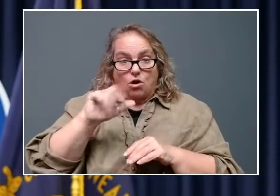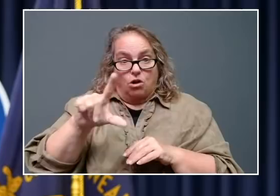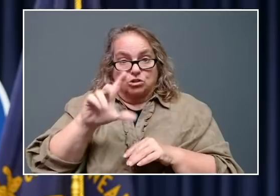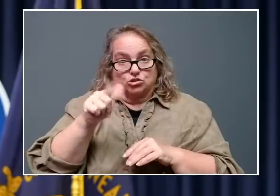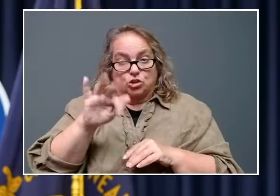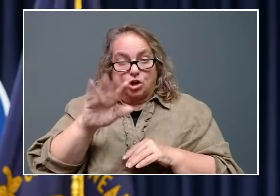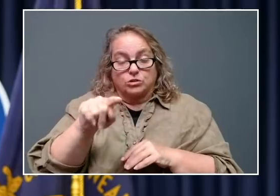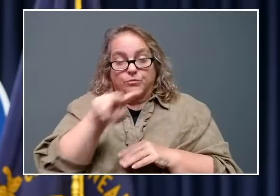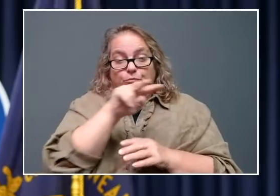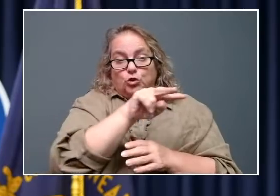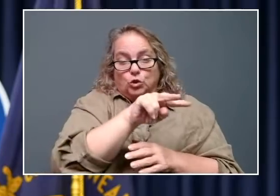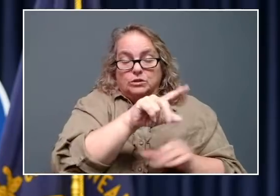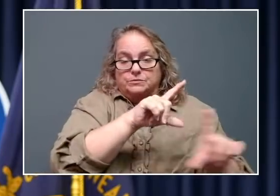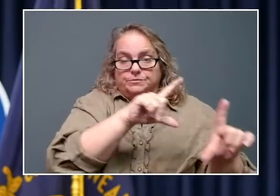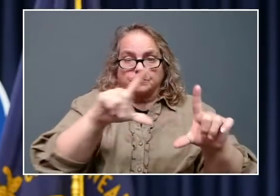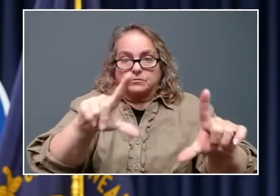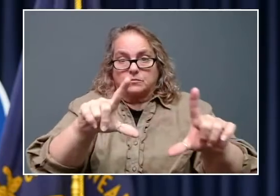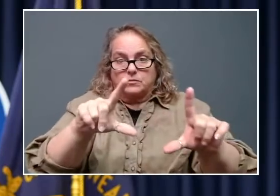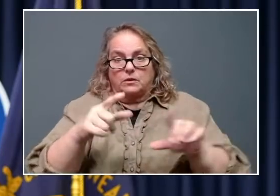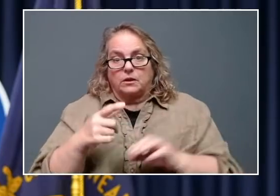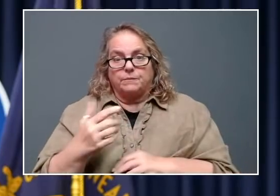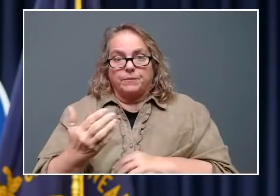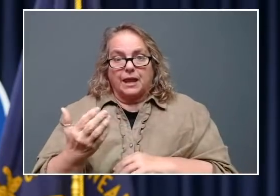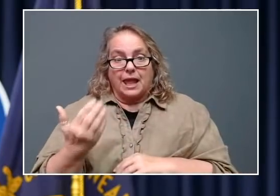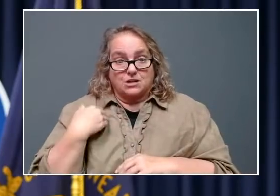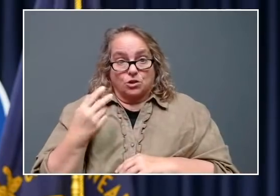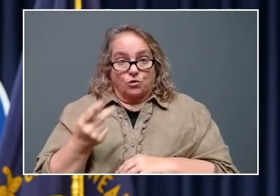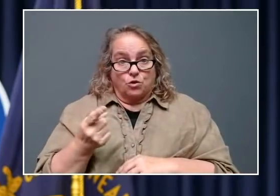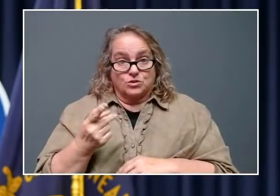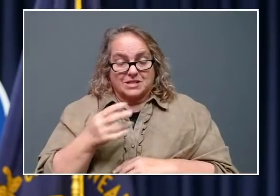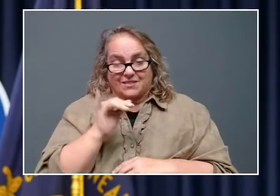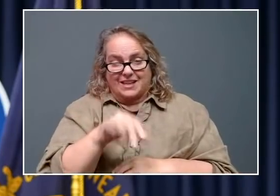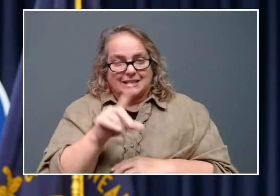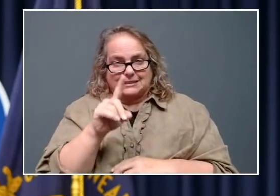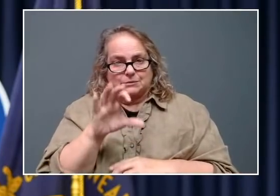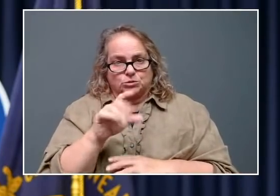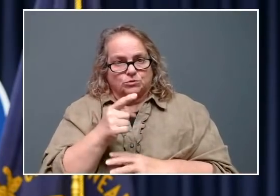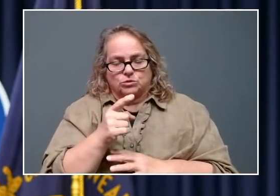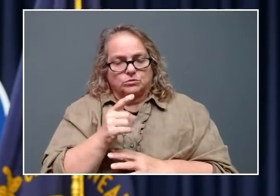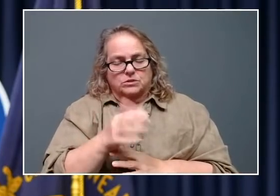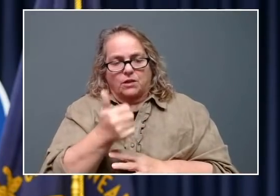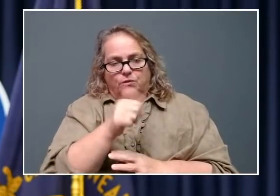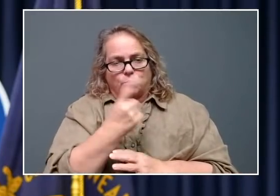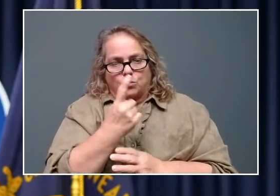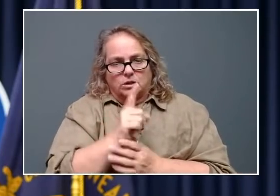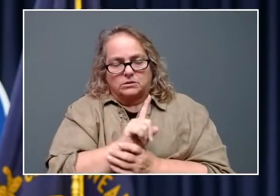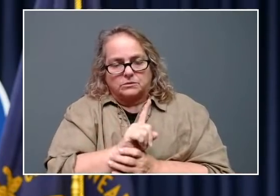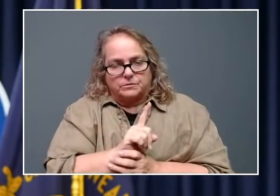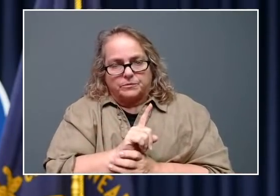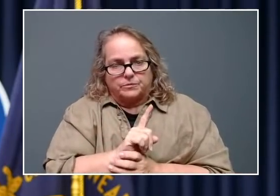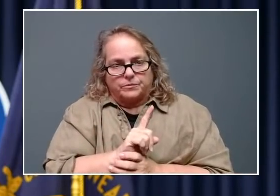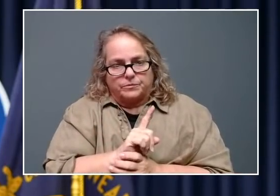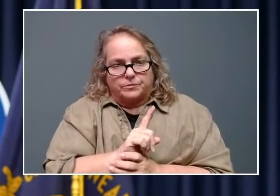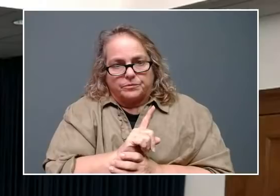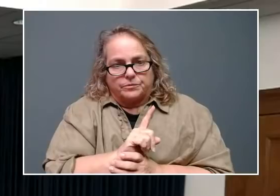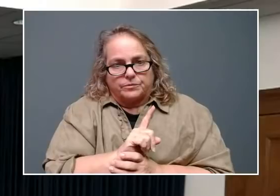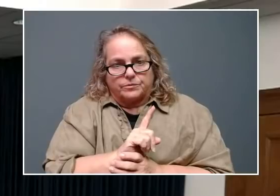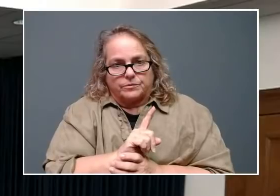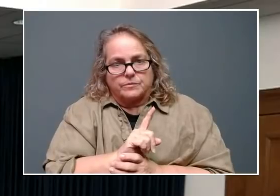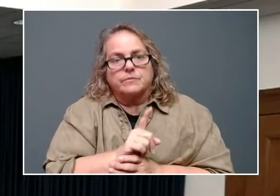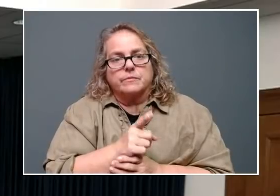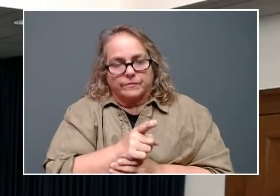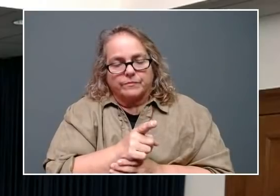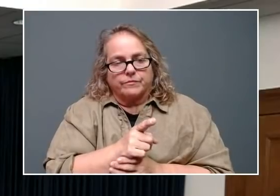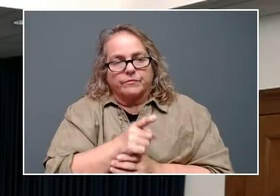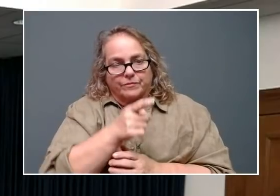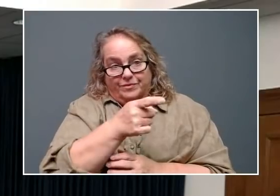last Thursday, and that only goes through December the 1st. No, the other one, if we can. That one's helpful. Here we go. This